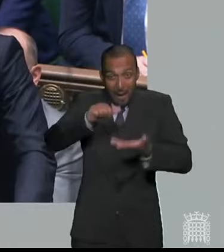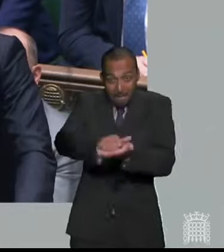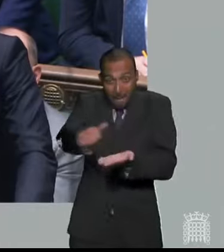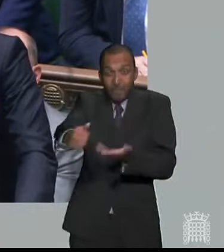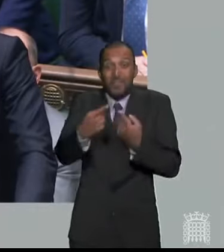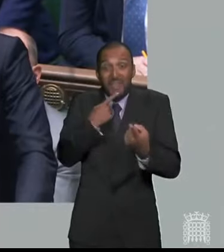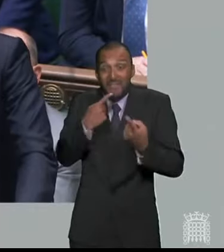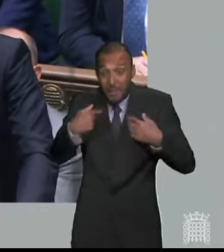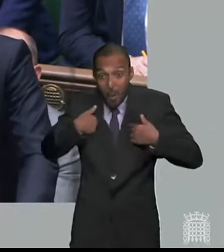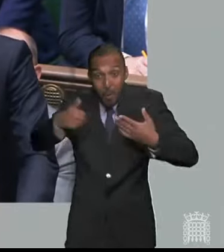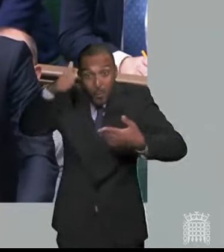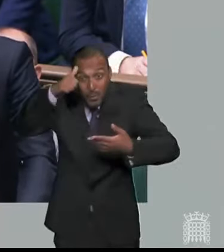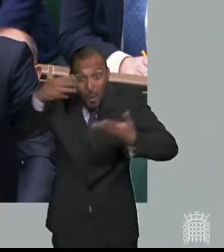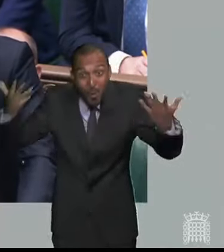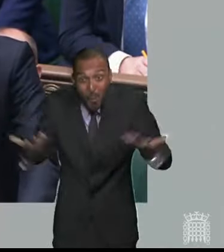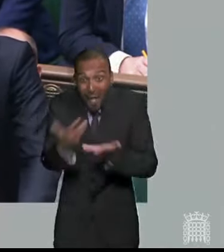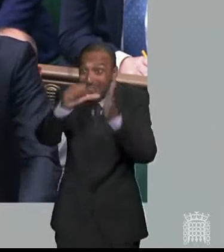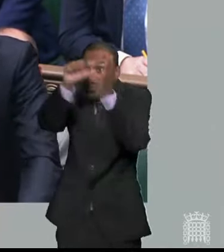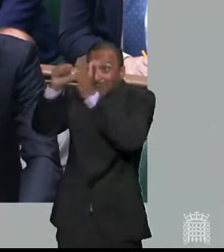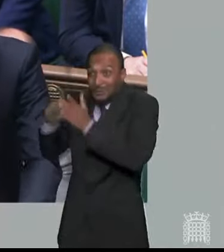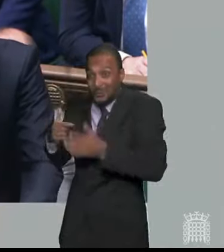the Welsh Government in Wales. But, Mr.